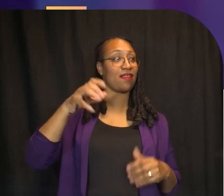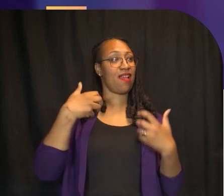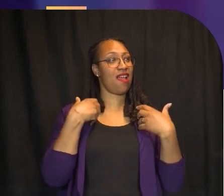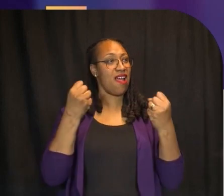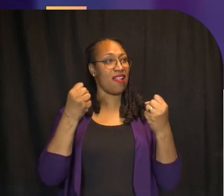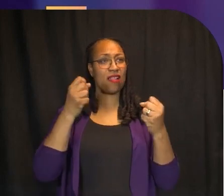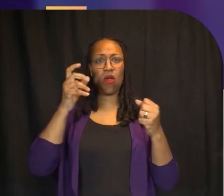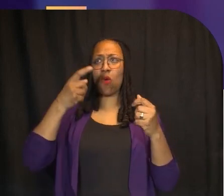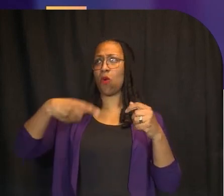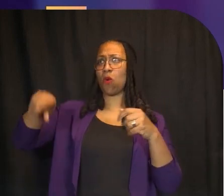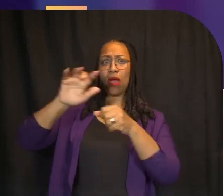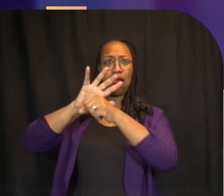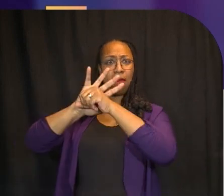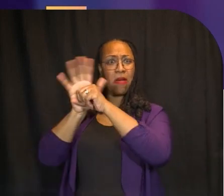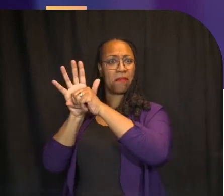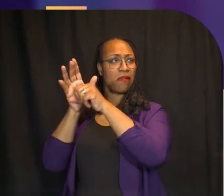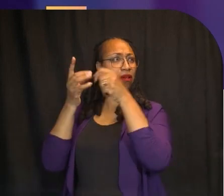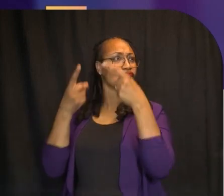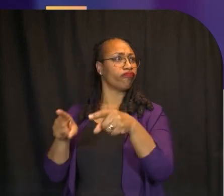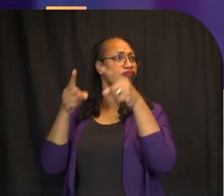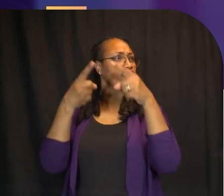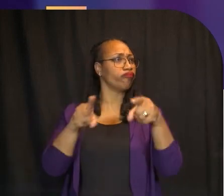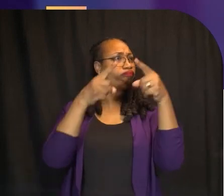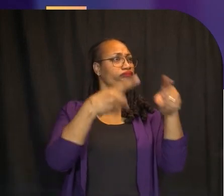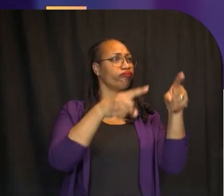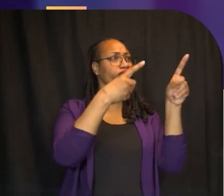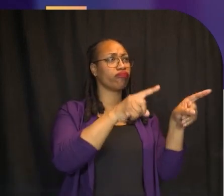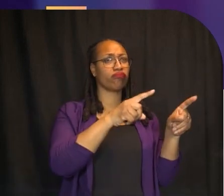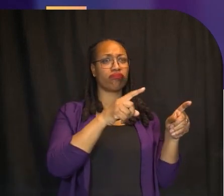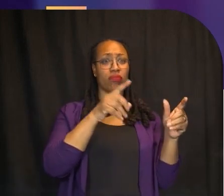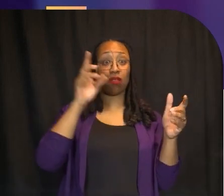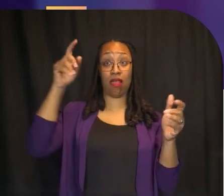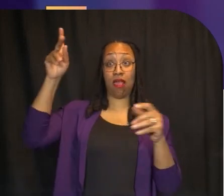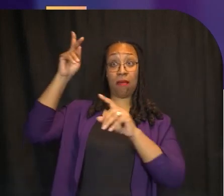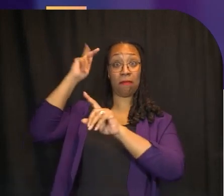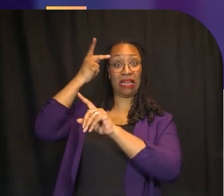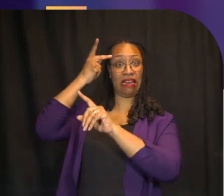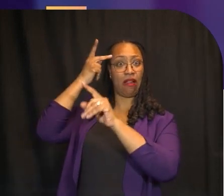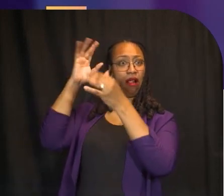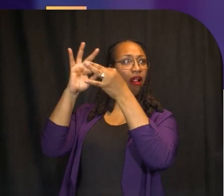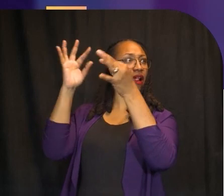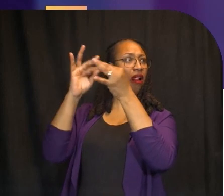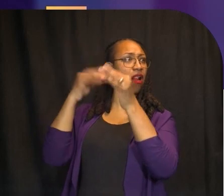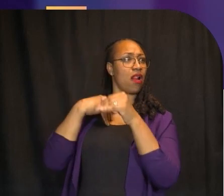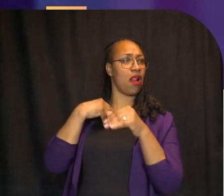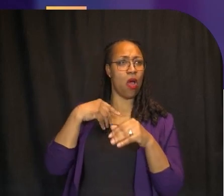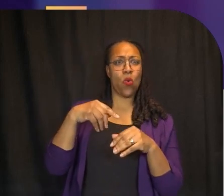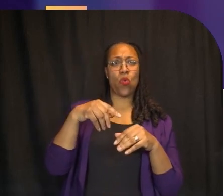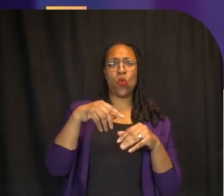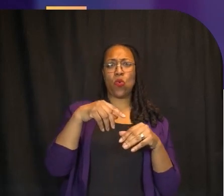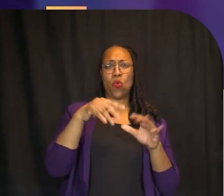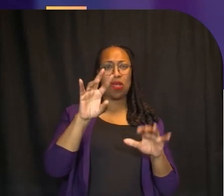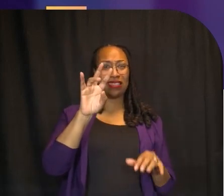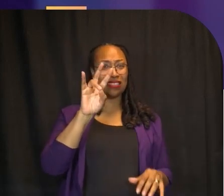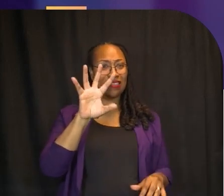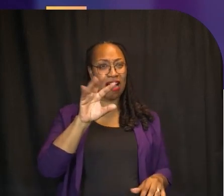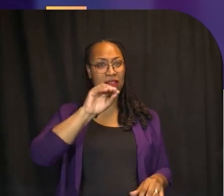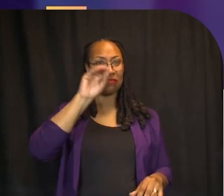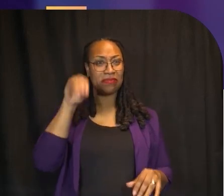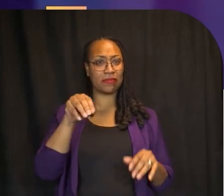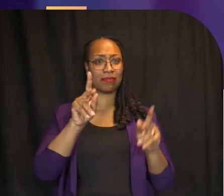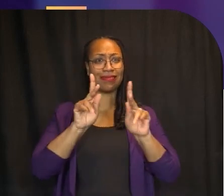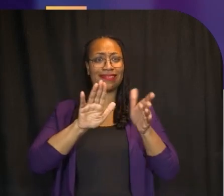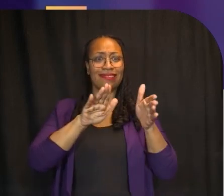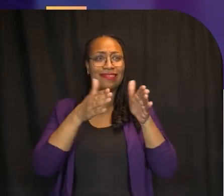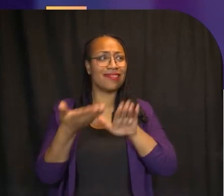quote, encouraging news that 75% of all COVID deaths among vaccinated people were people with multiple disabilities